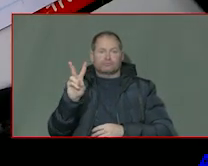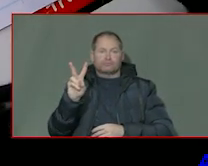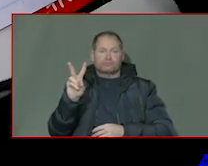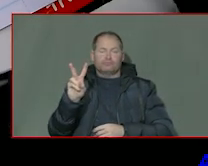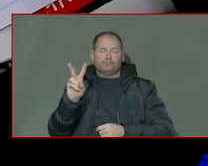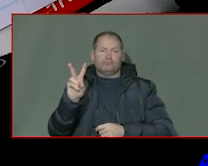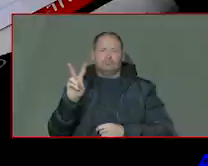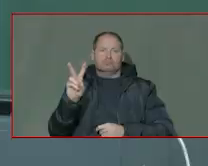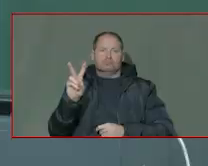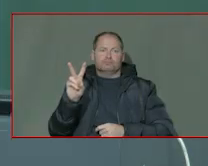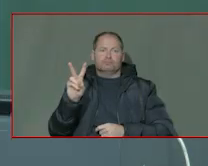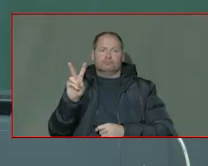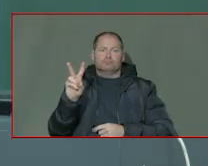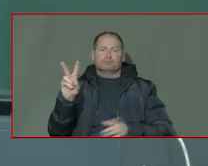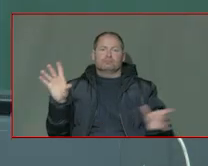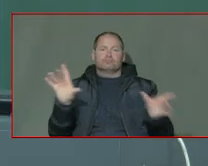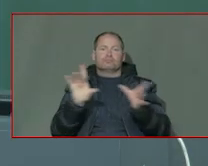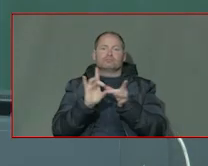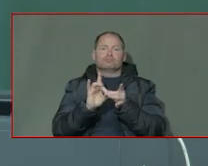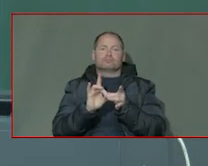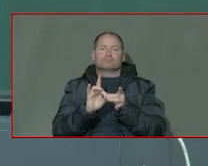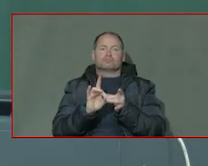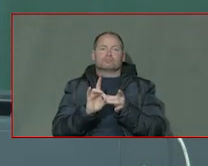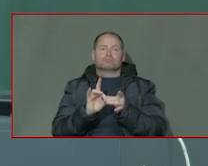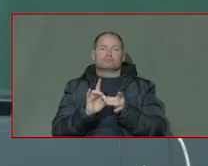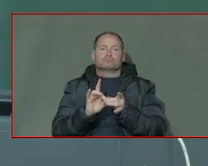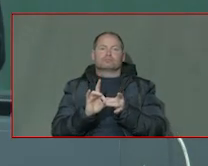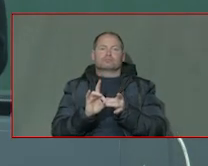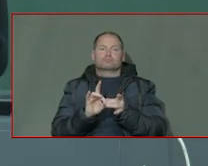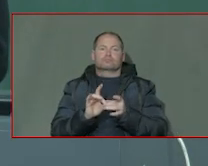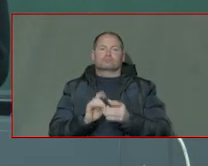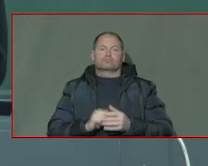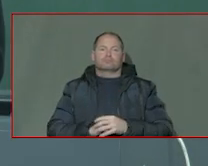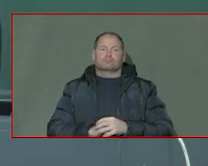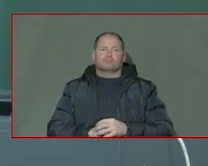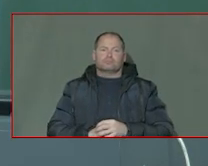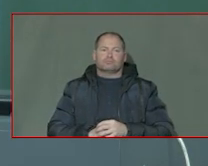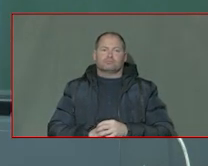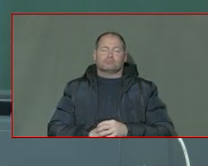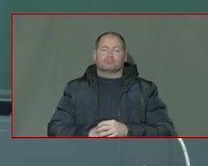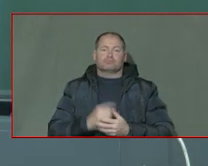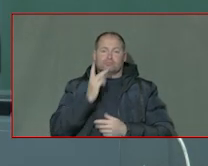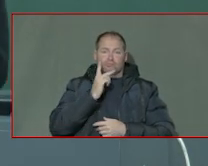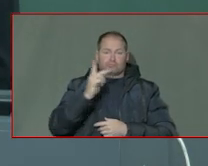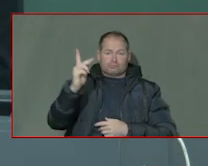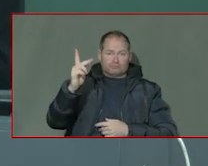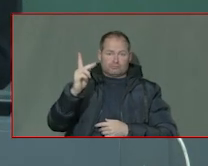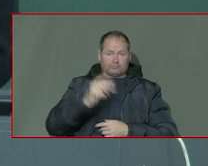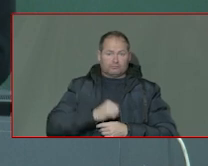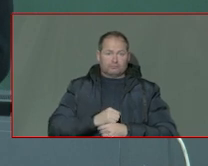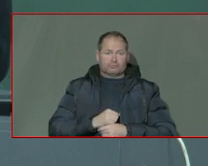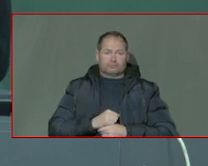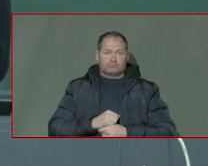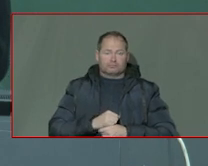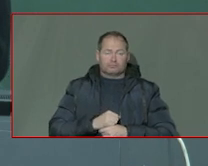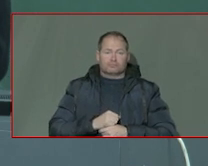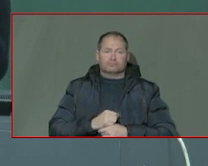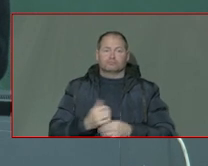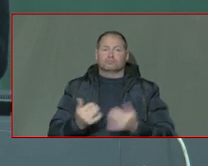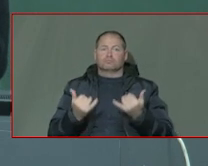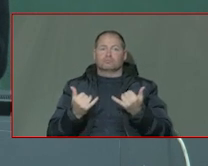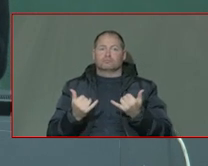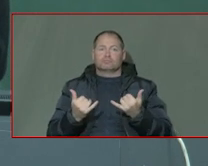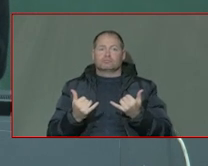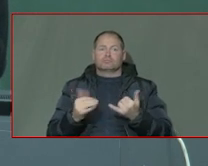phosphate bonds with what? Oh, sorry. Is it visible for everyone? The